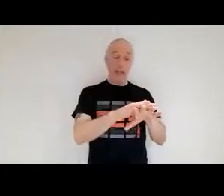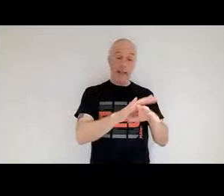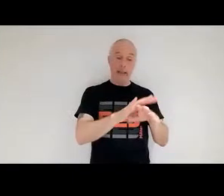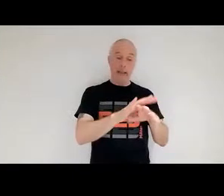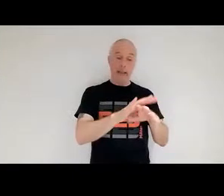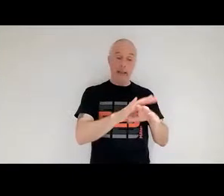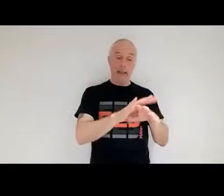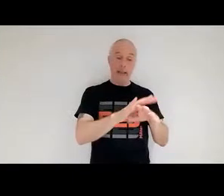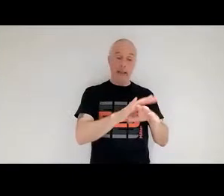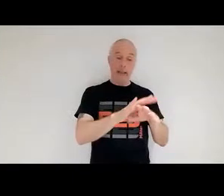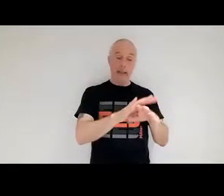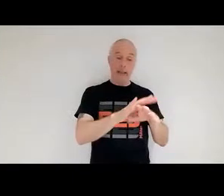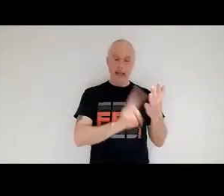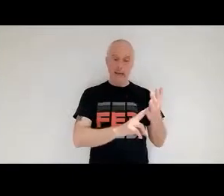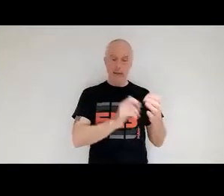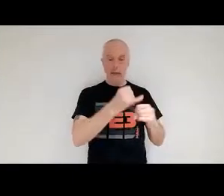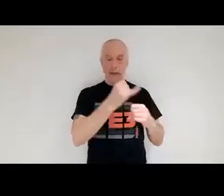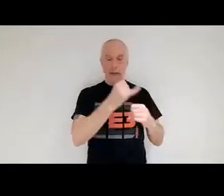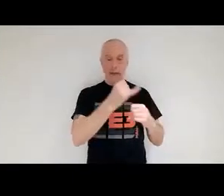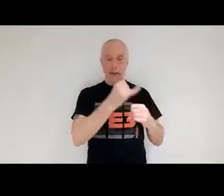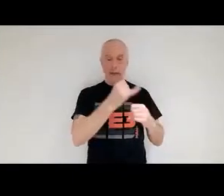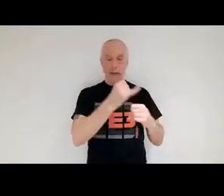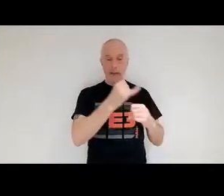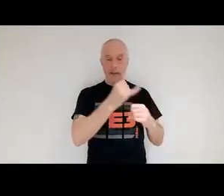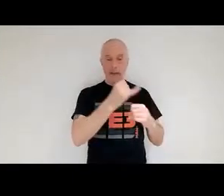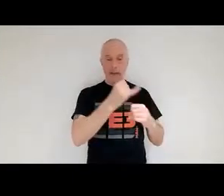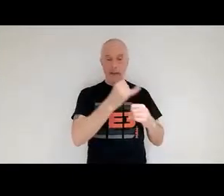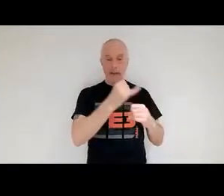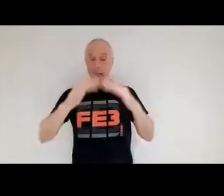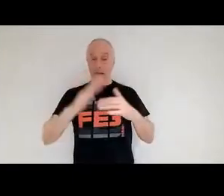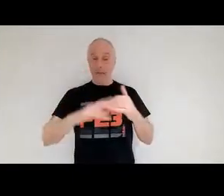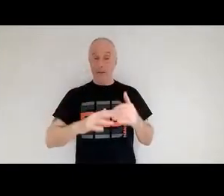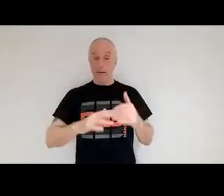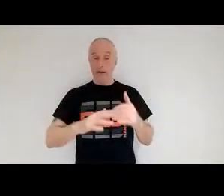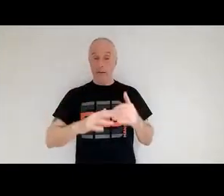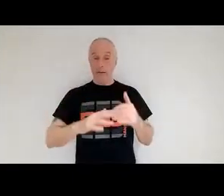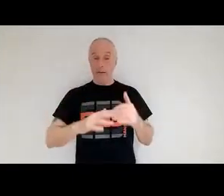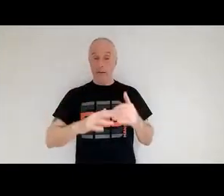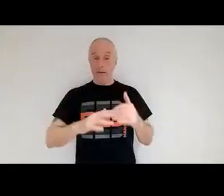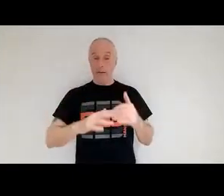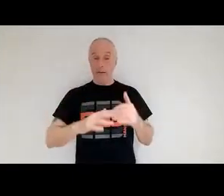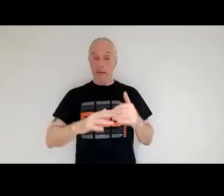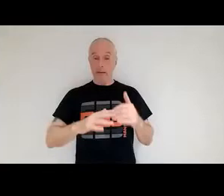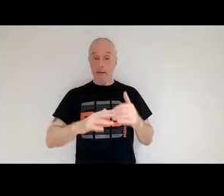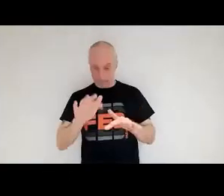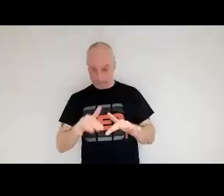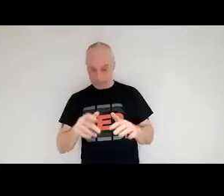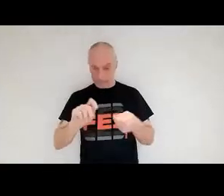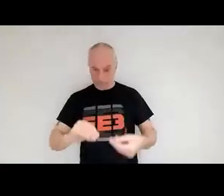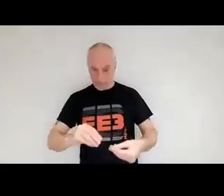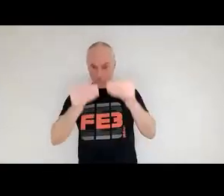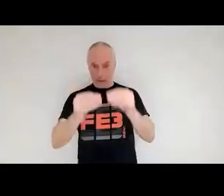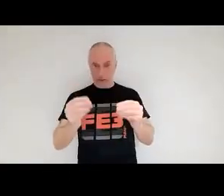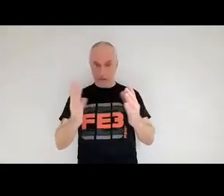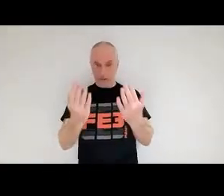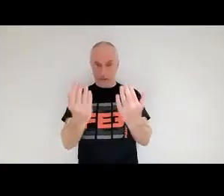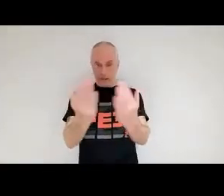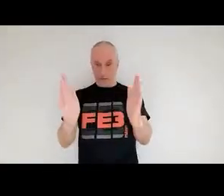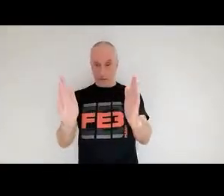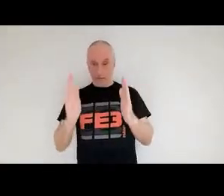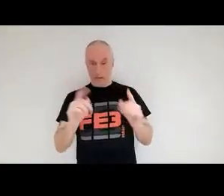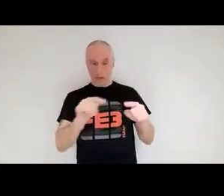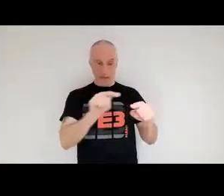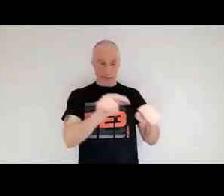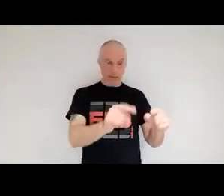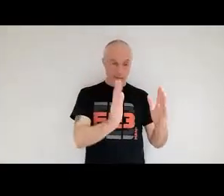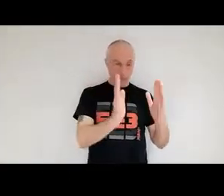model of the box, which is the central image, to then validate our CFD model against the experimental